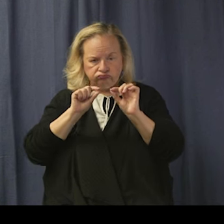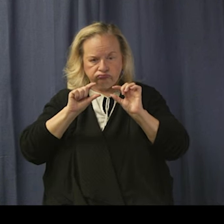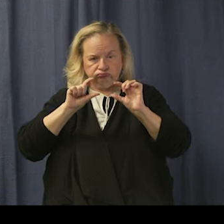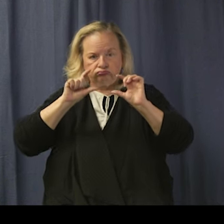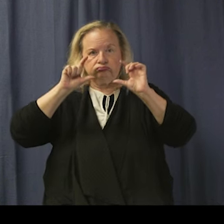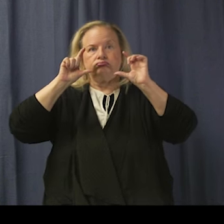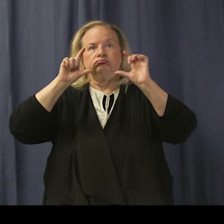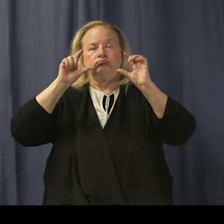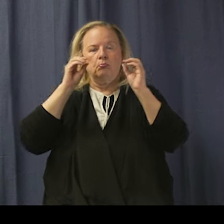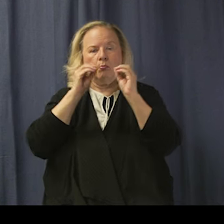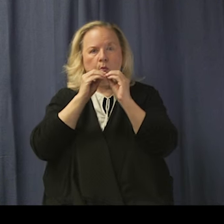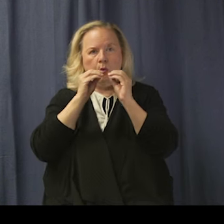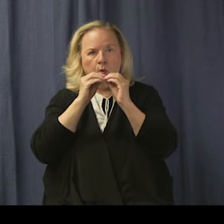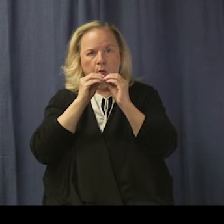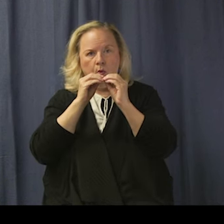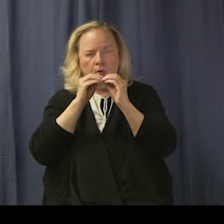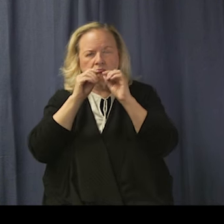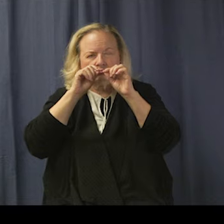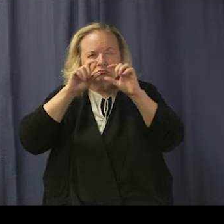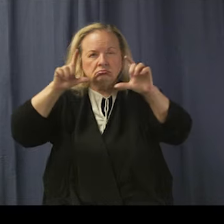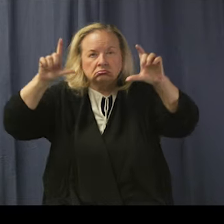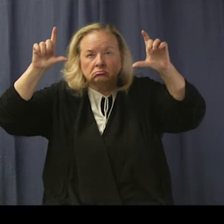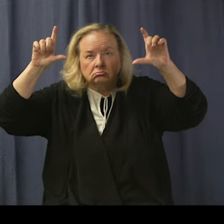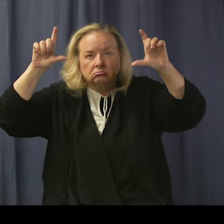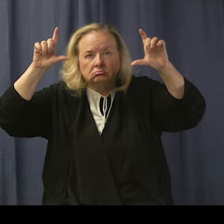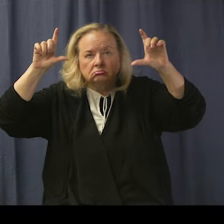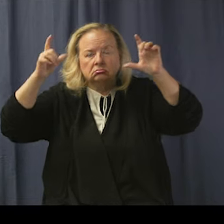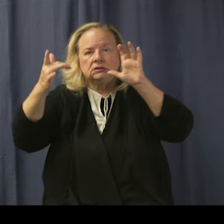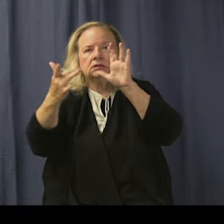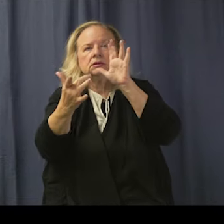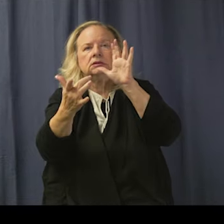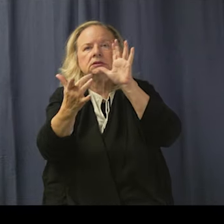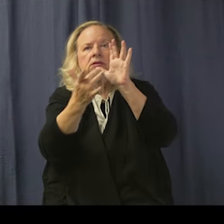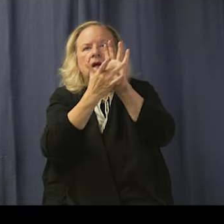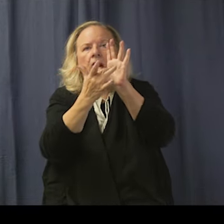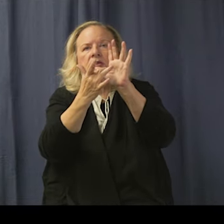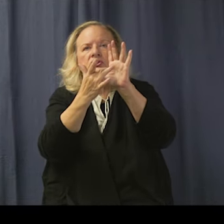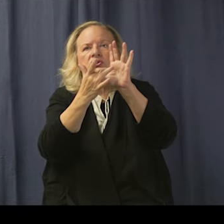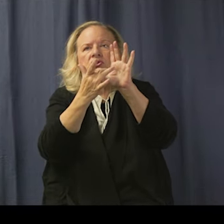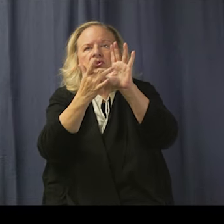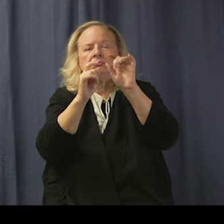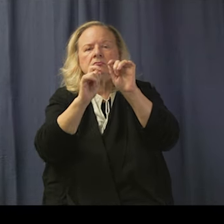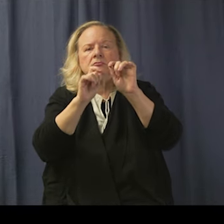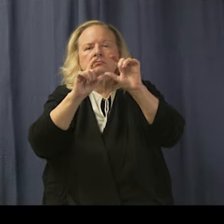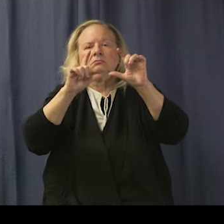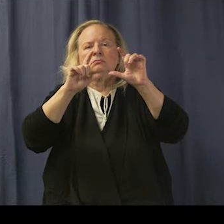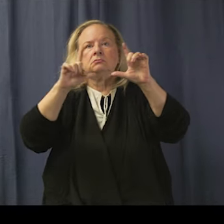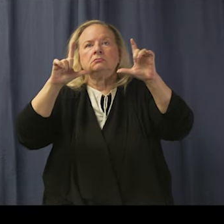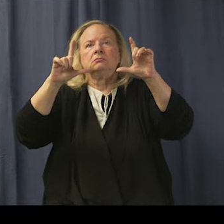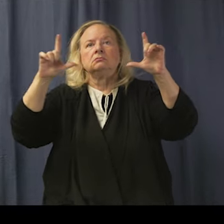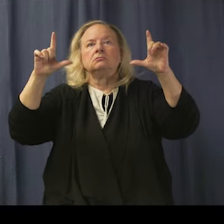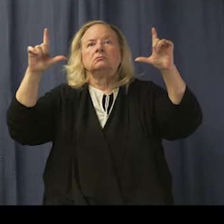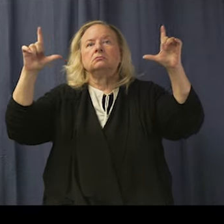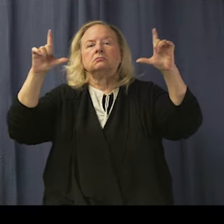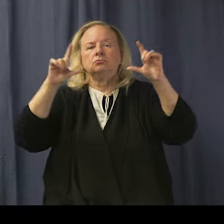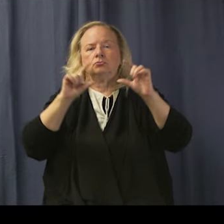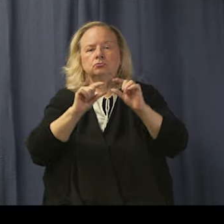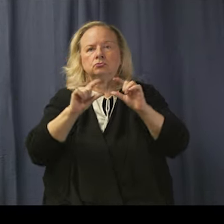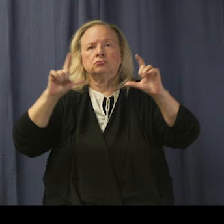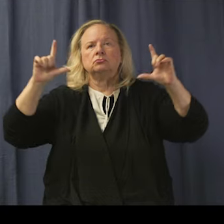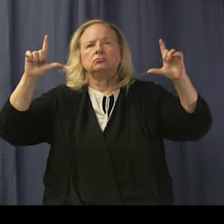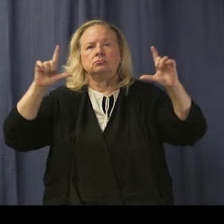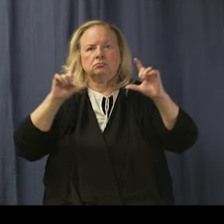some people do need to see very large text, just touch the screen and make it bigger. Look at the size,